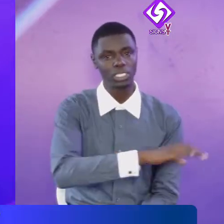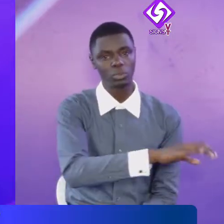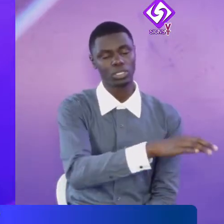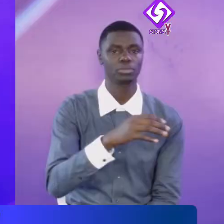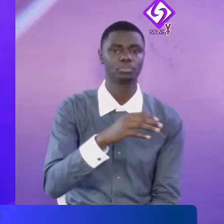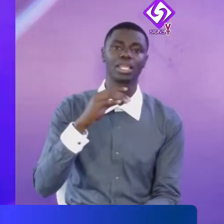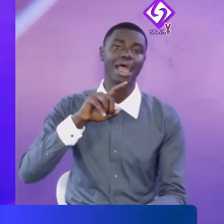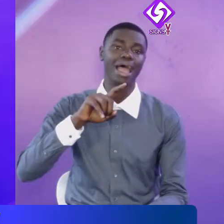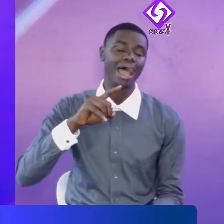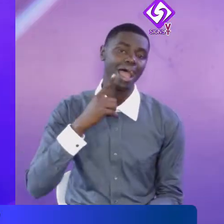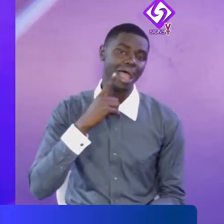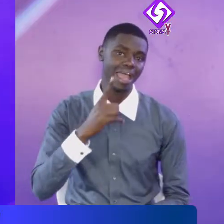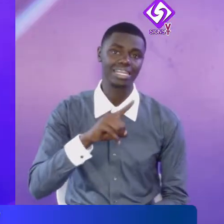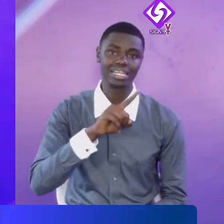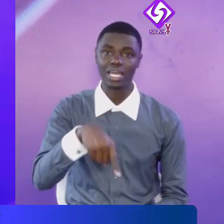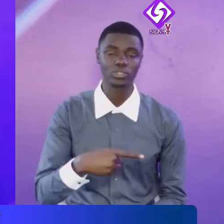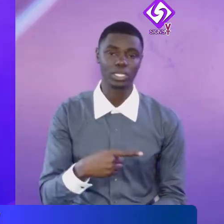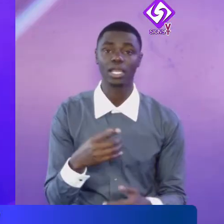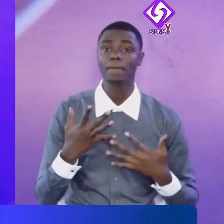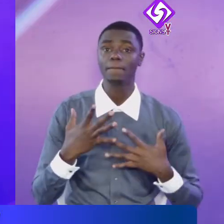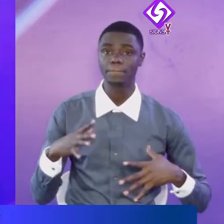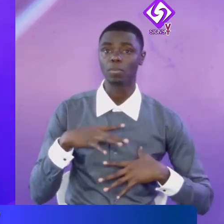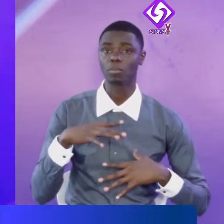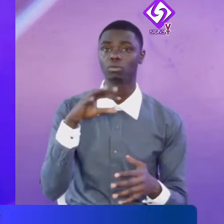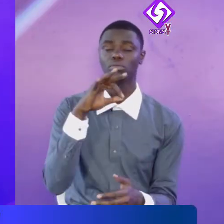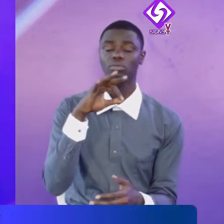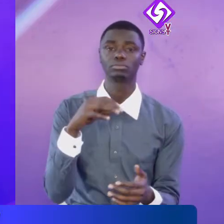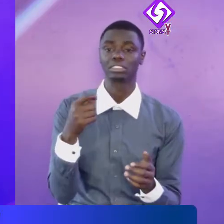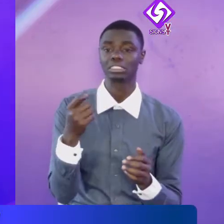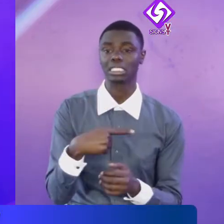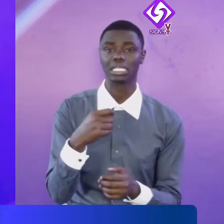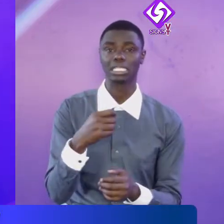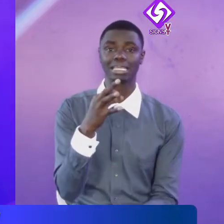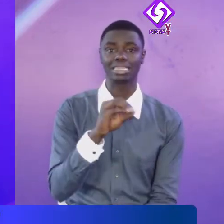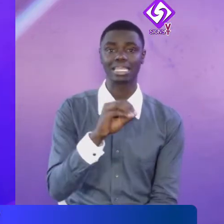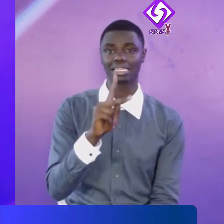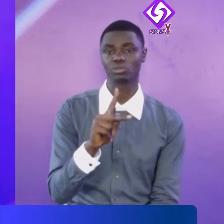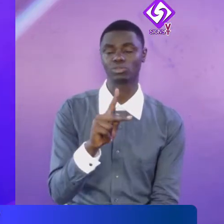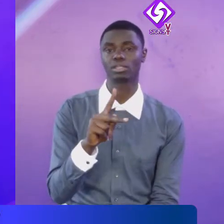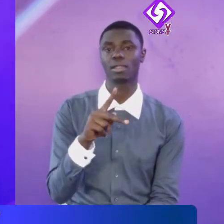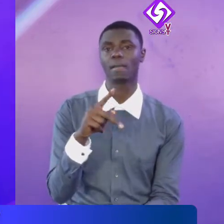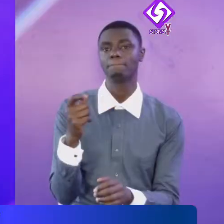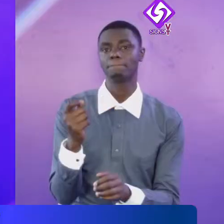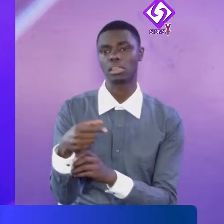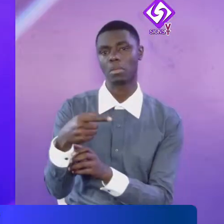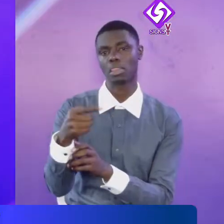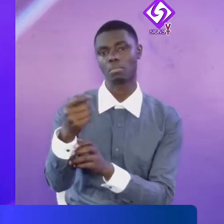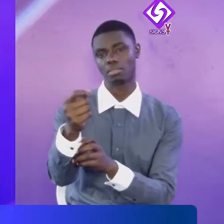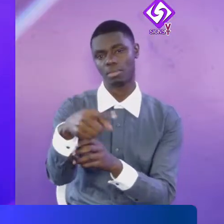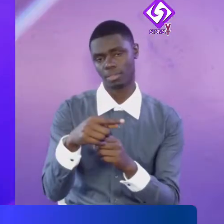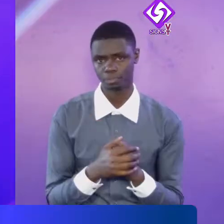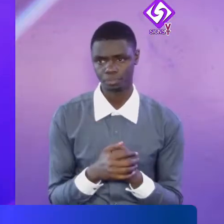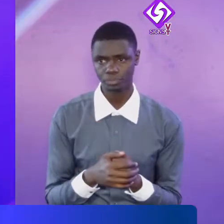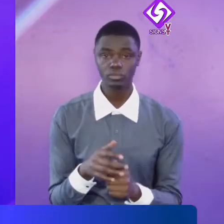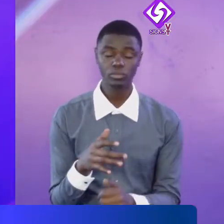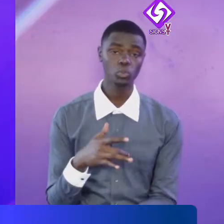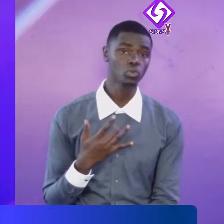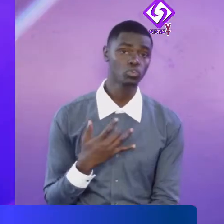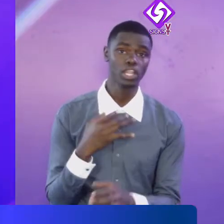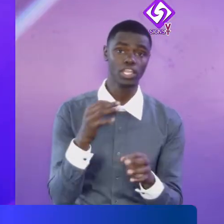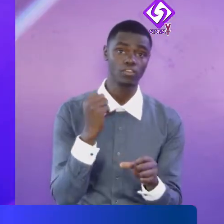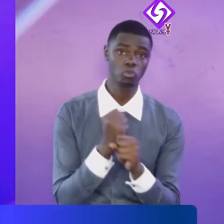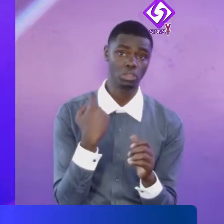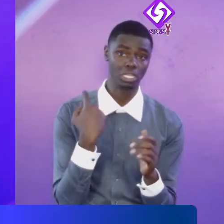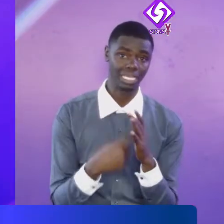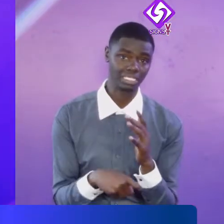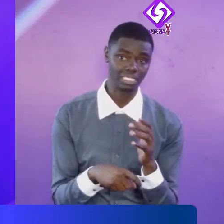100,000 jobs per county, everybody earning 30,000 shillings per month. In PAYE, if you do the